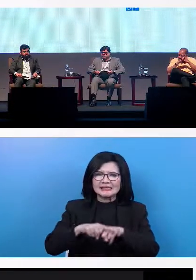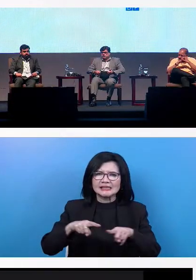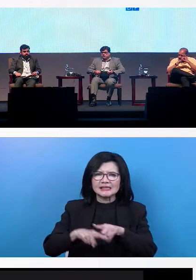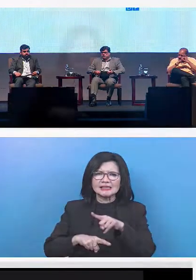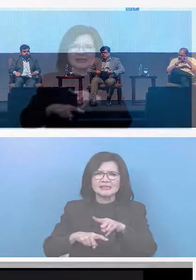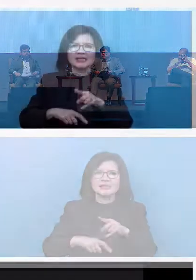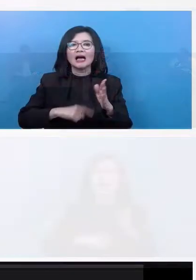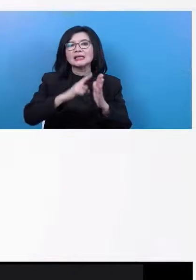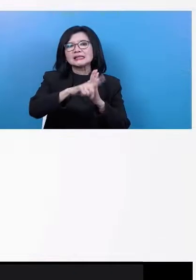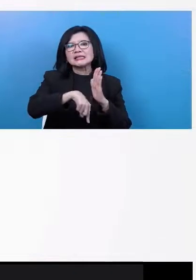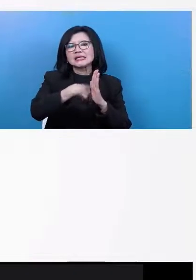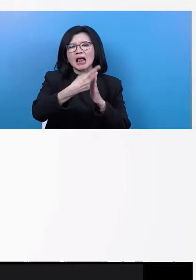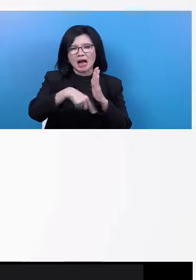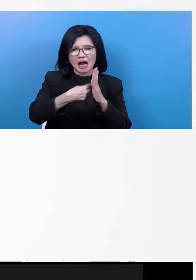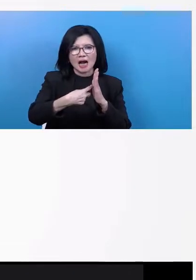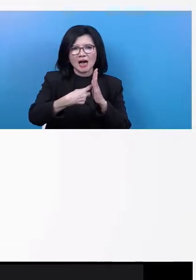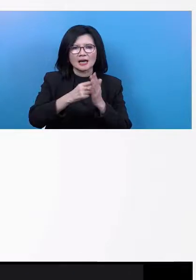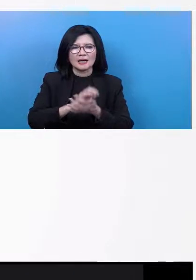the main.